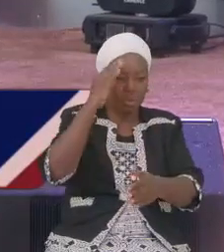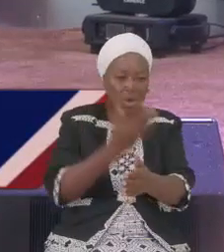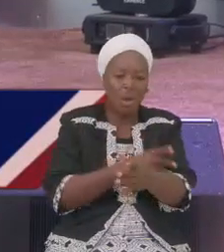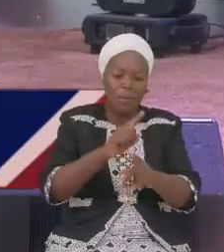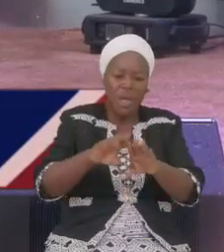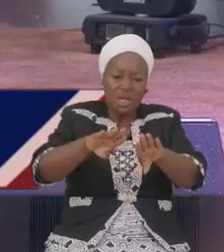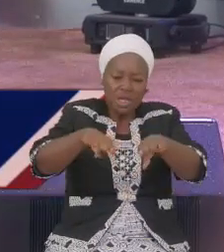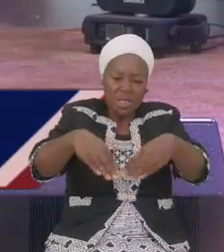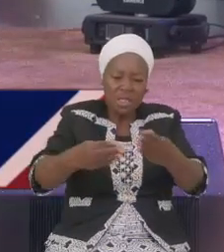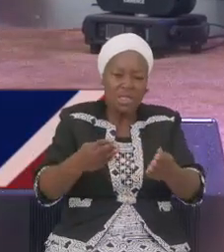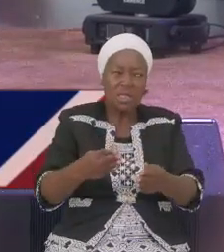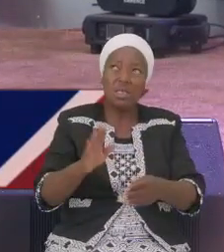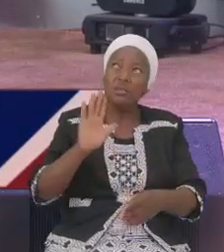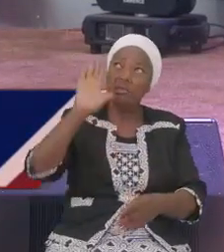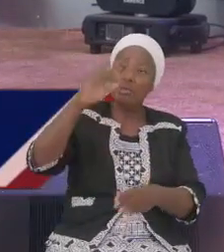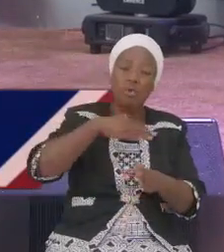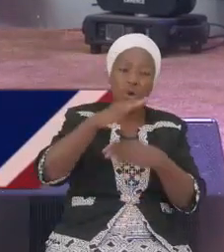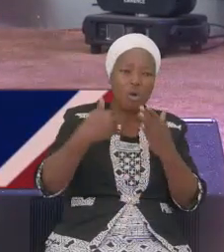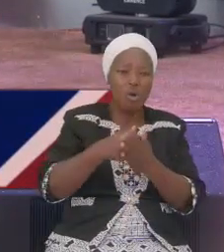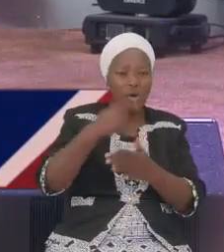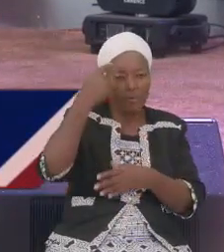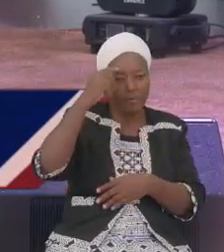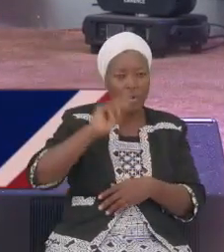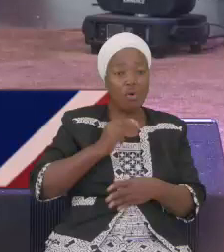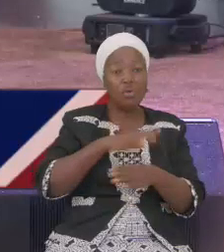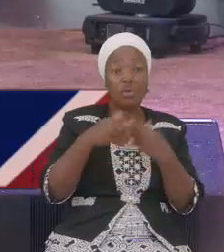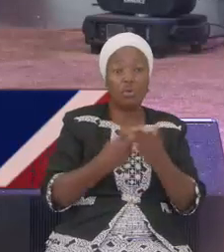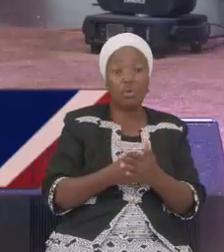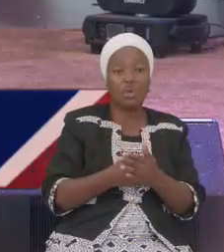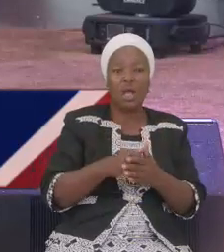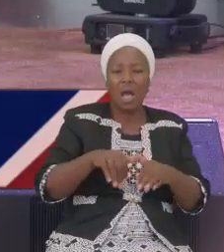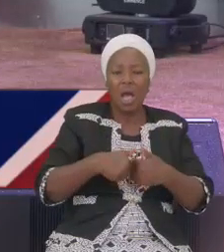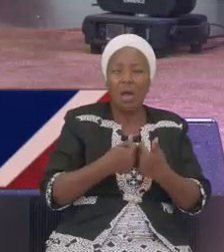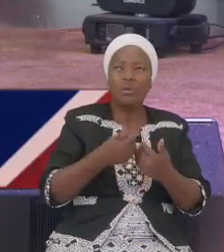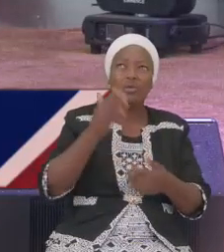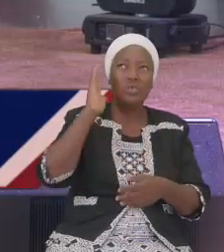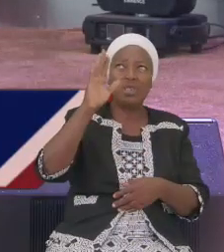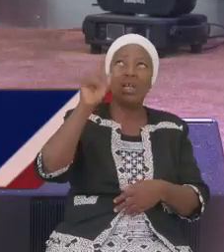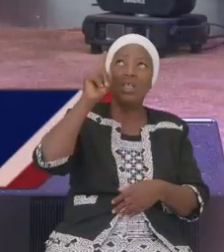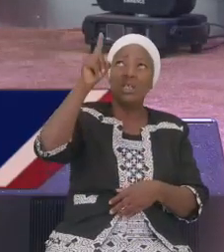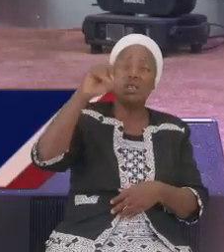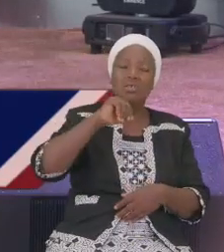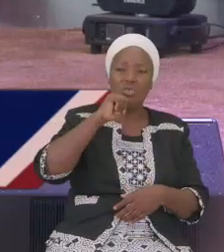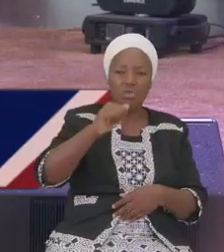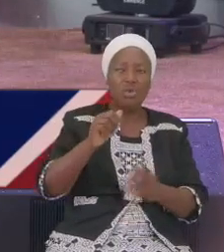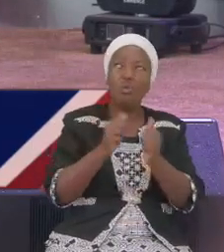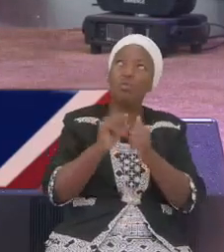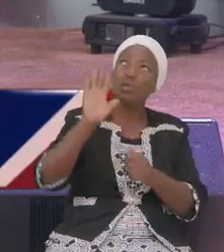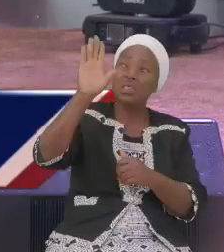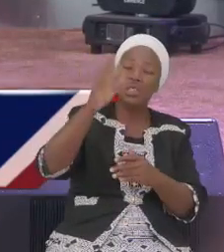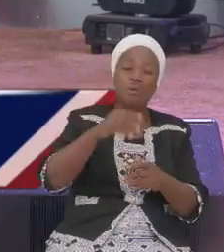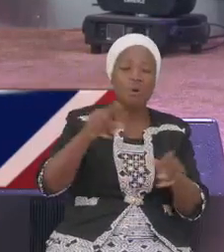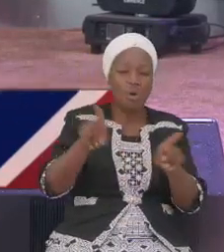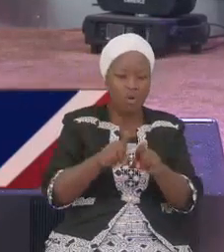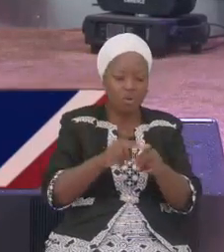us all, how shall he not with him also freely give